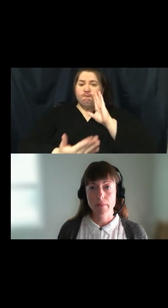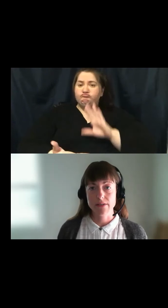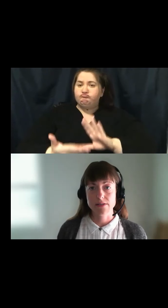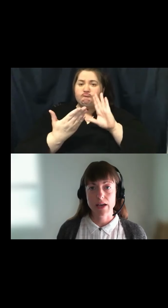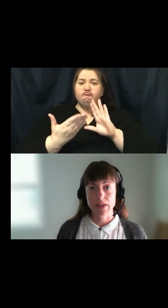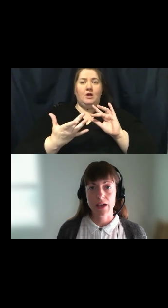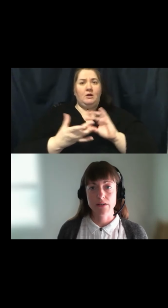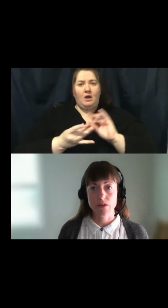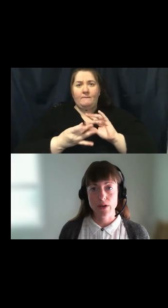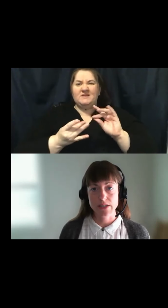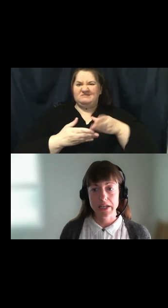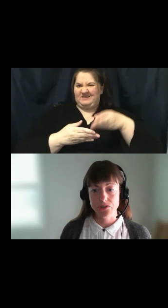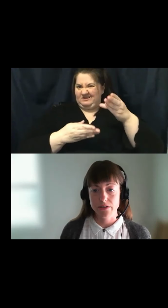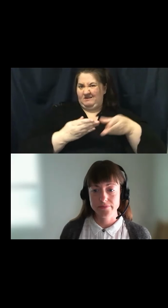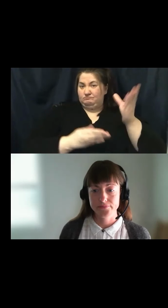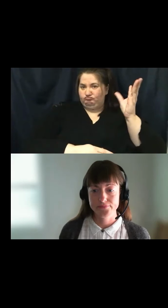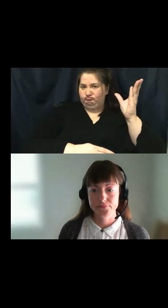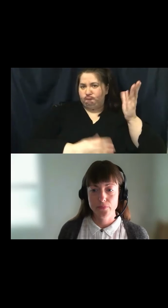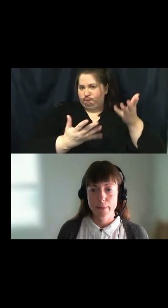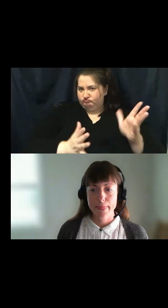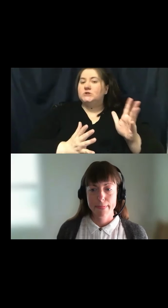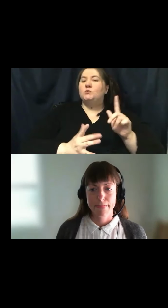and comments at the end of the presentation.